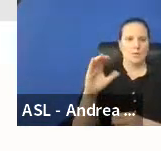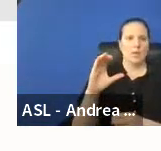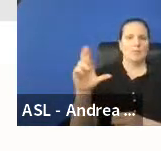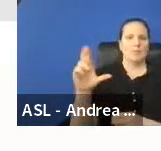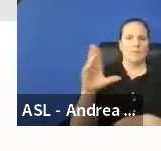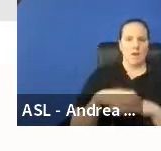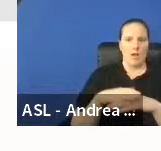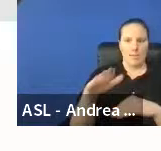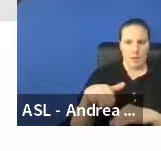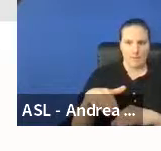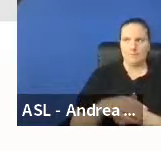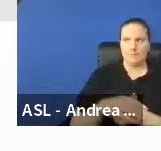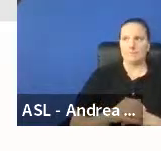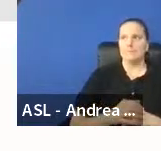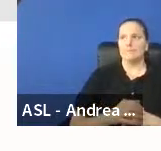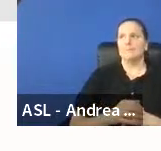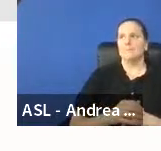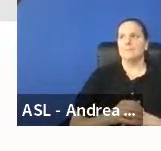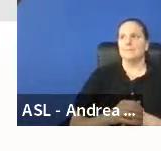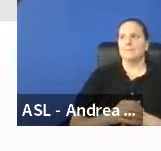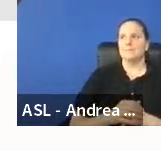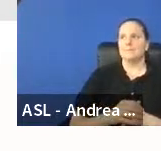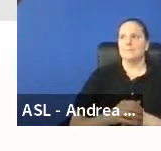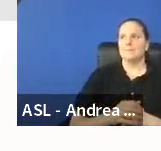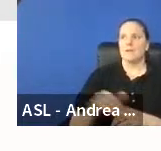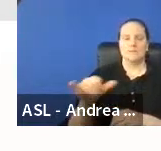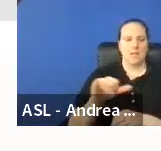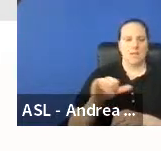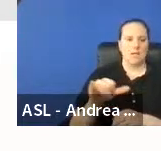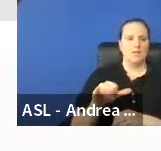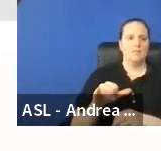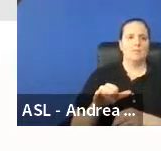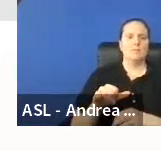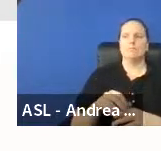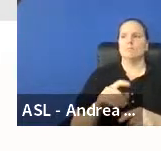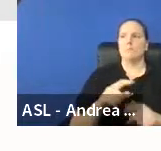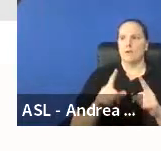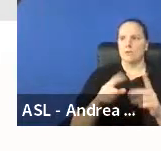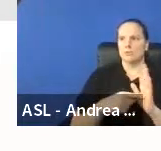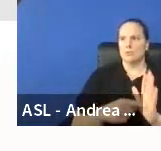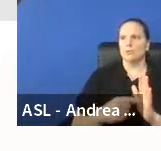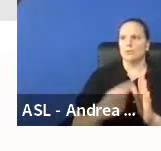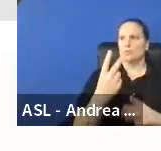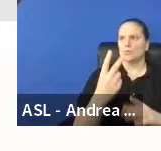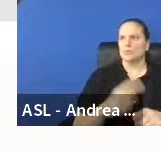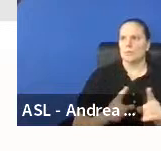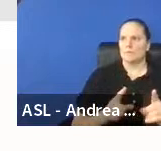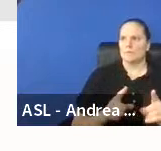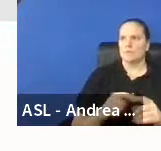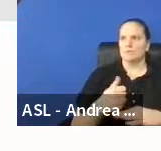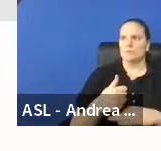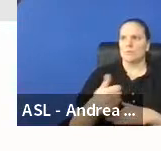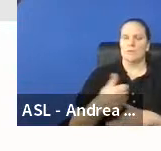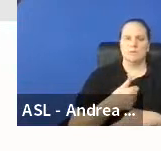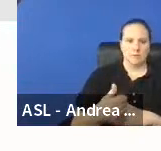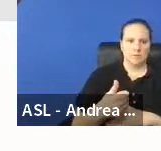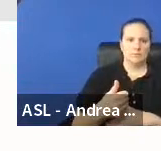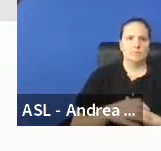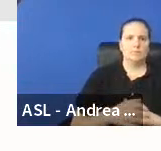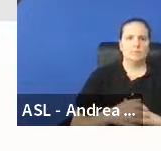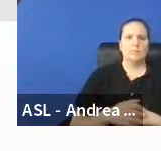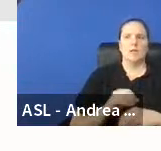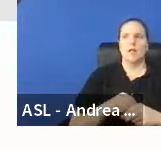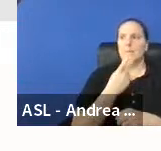bottom. Same interchange configuration, but this shows the two different transit alignments in the